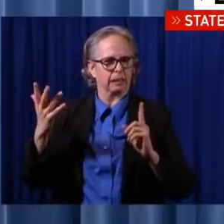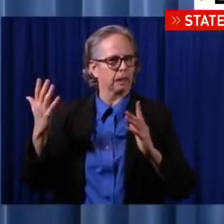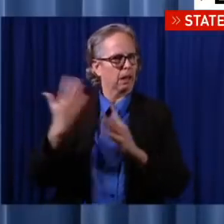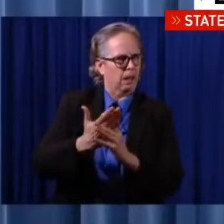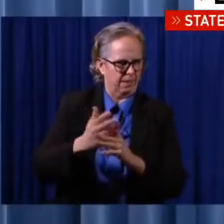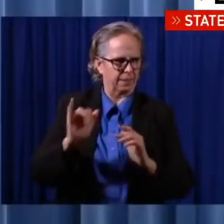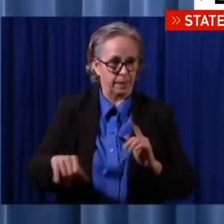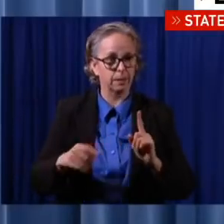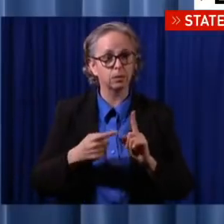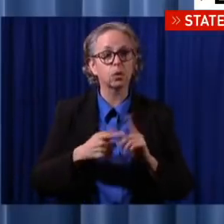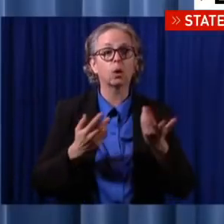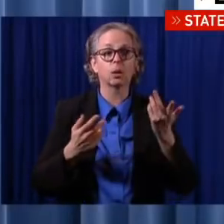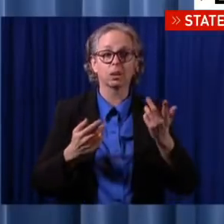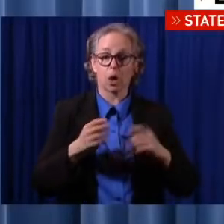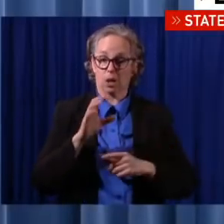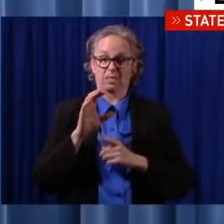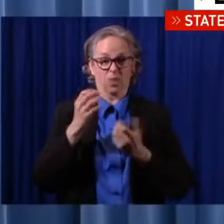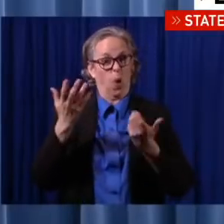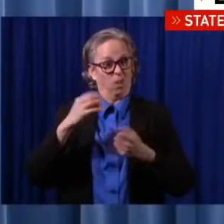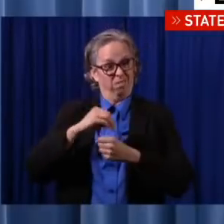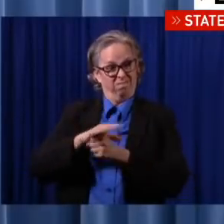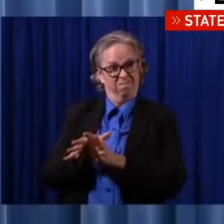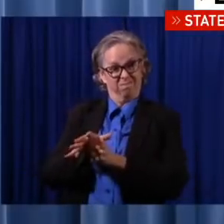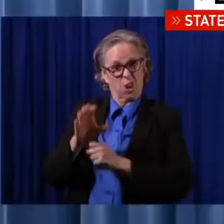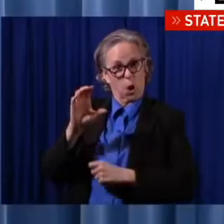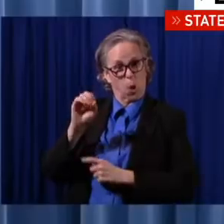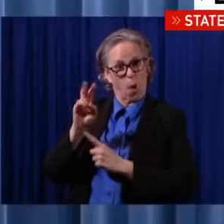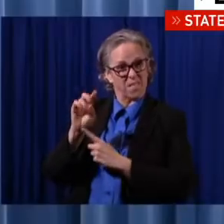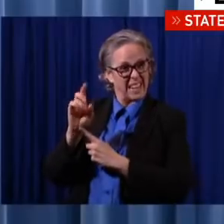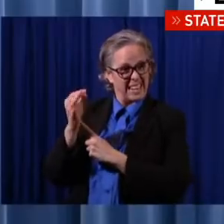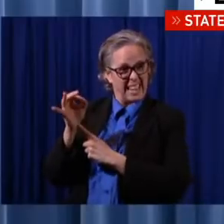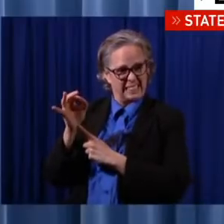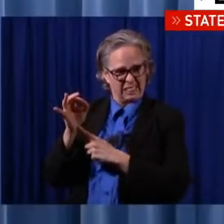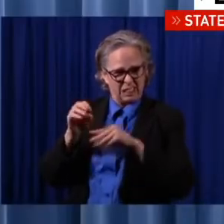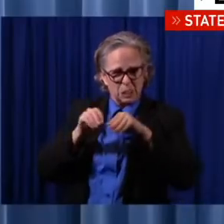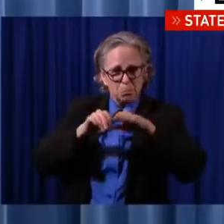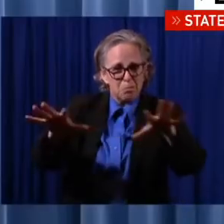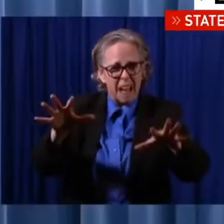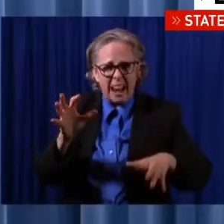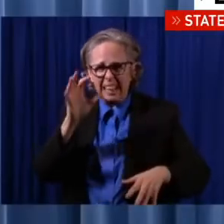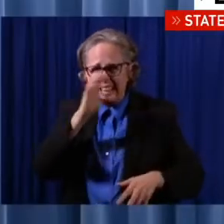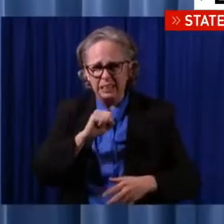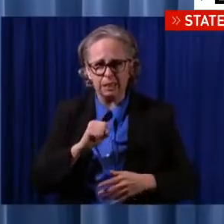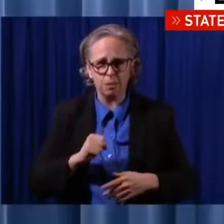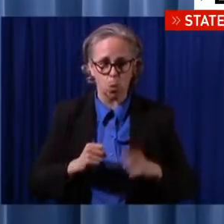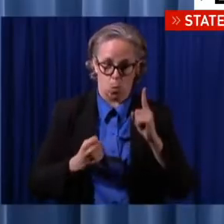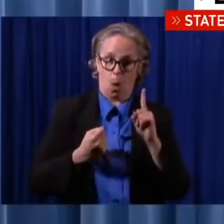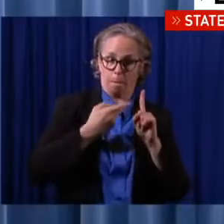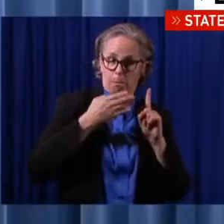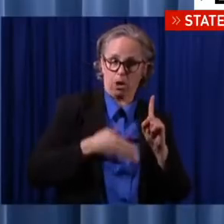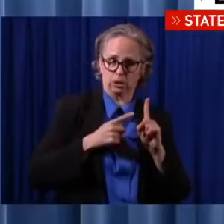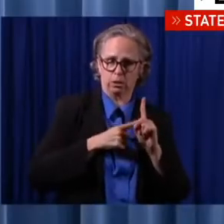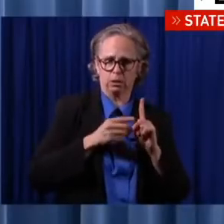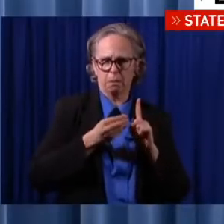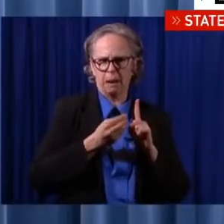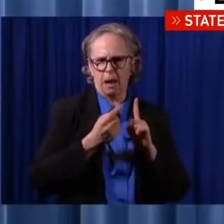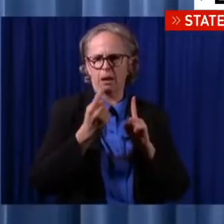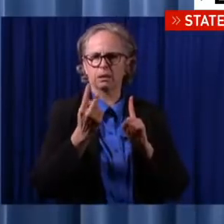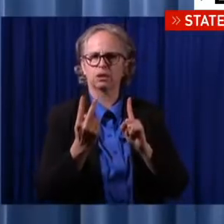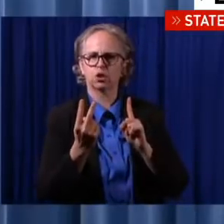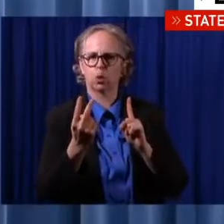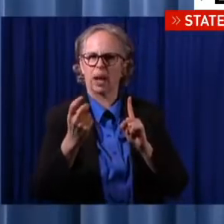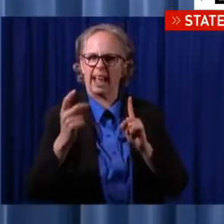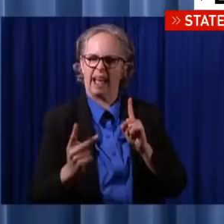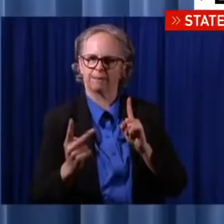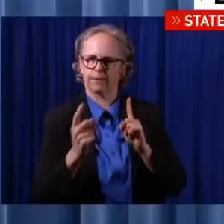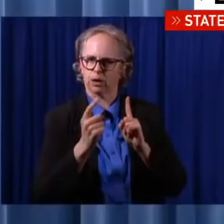COVID-19 is estimated to spread at about the rate of one person infecting 2.5 other people. If you look at our numbers, I think